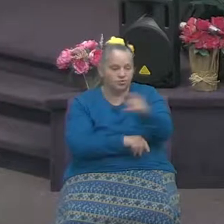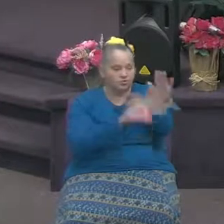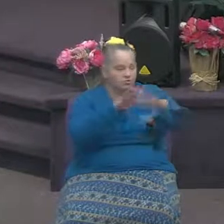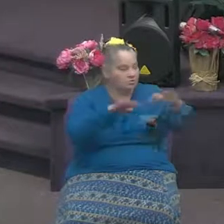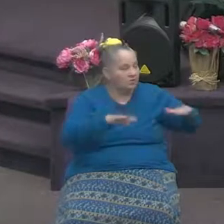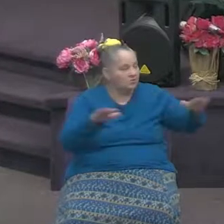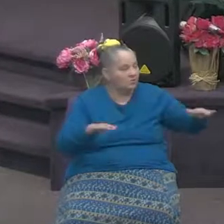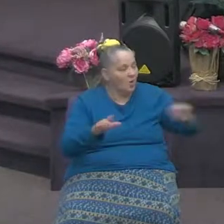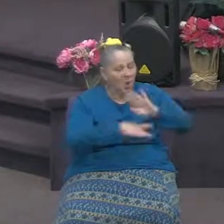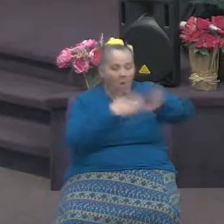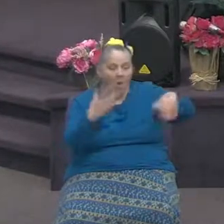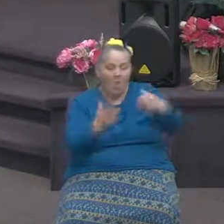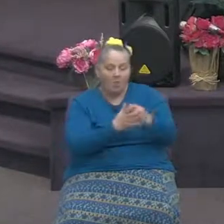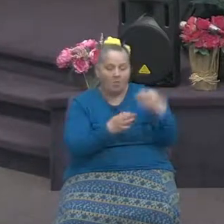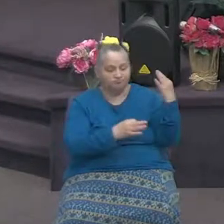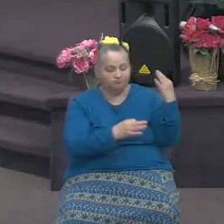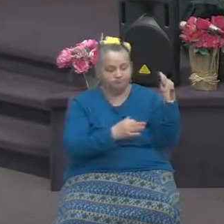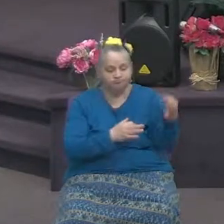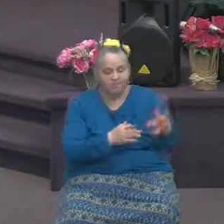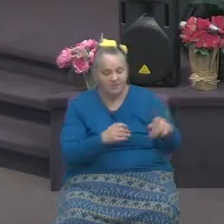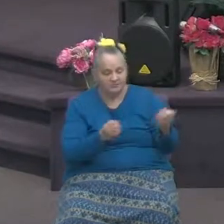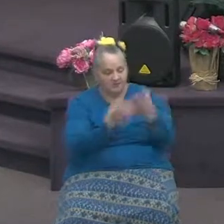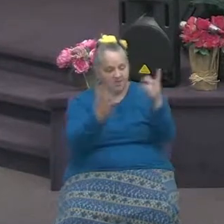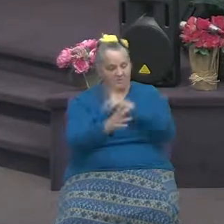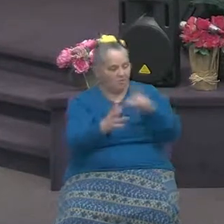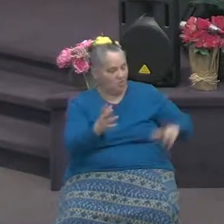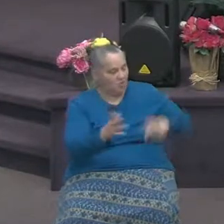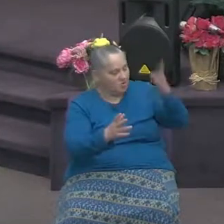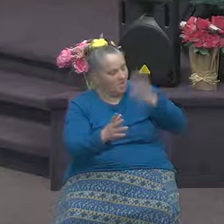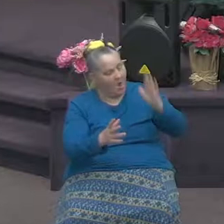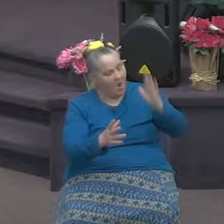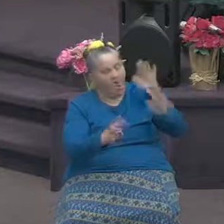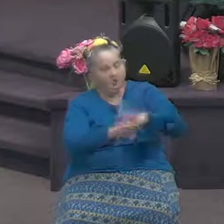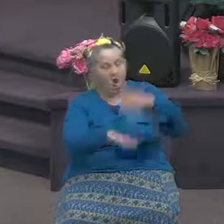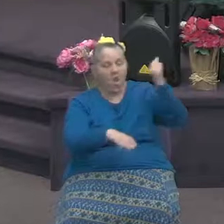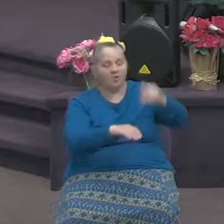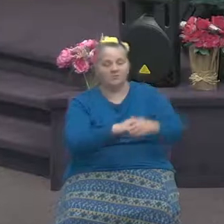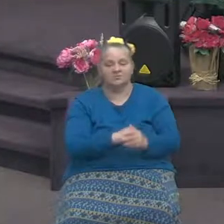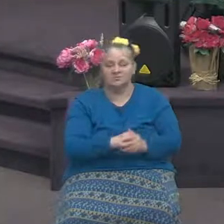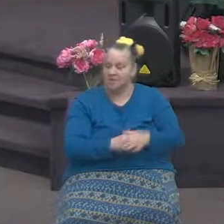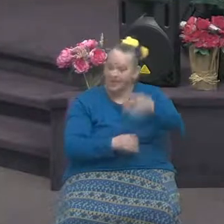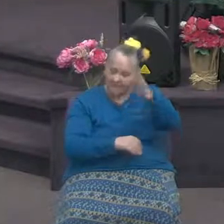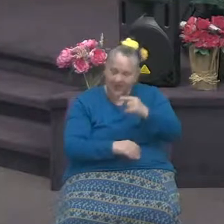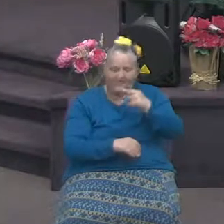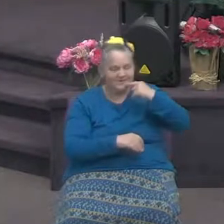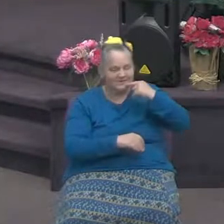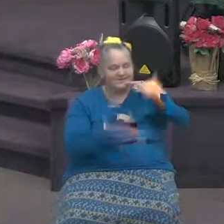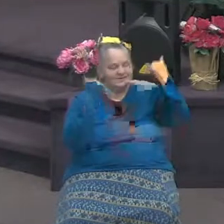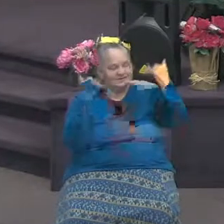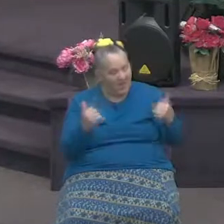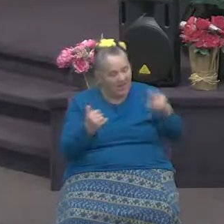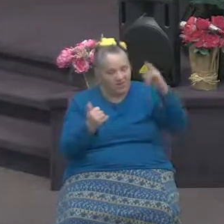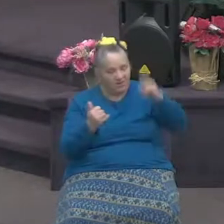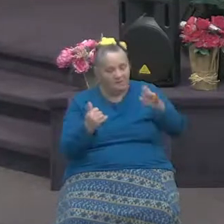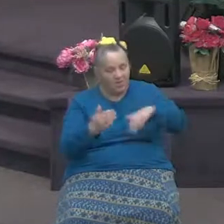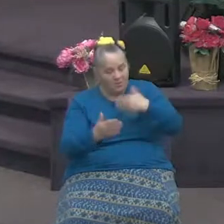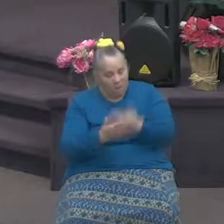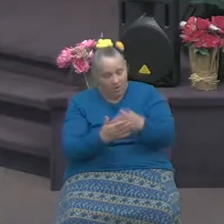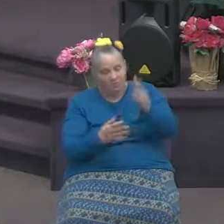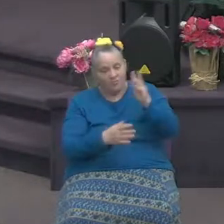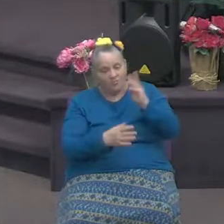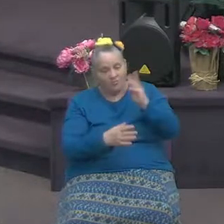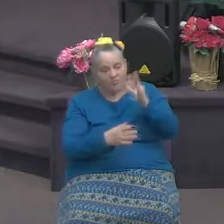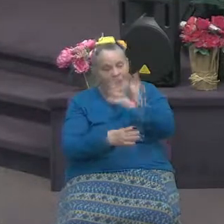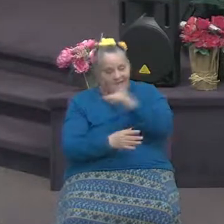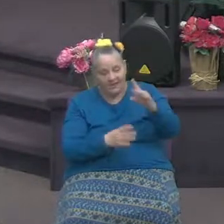your children and to all that are afar off, as many as the Lord our God shall call. God is saying right now, you need to be born of water